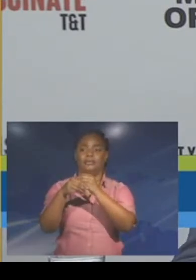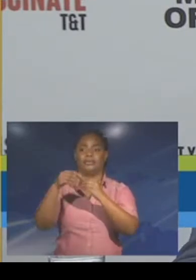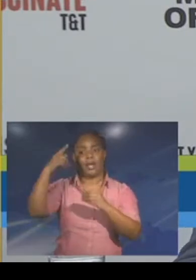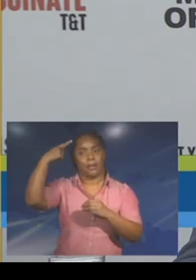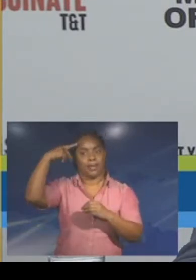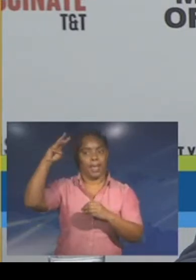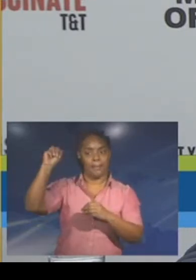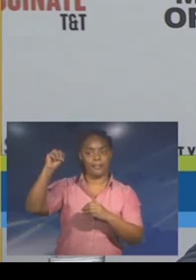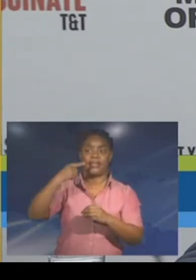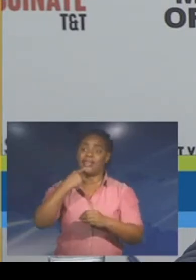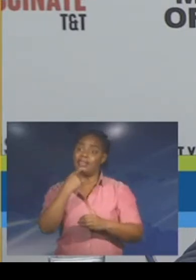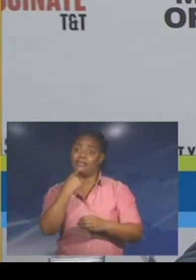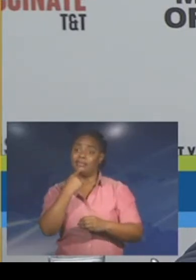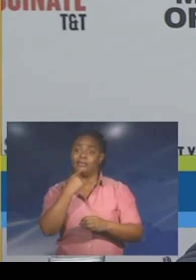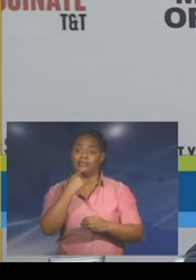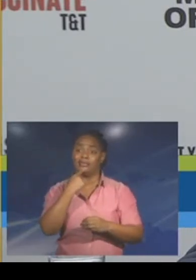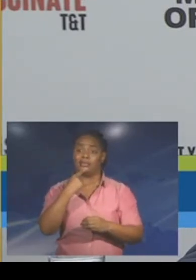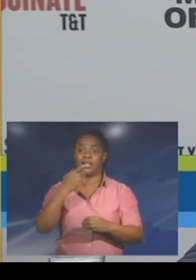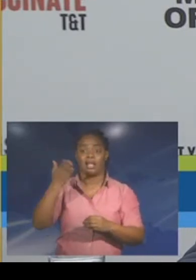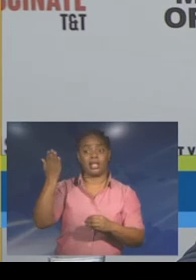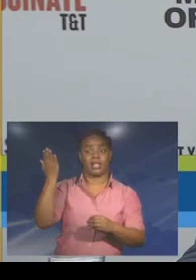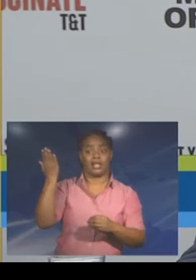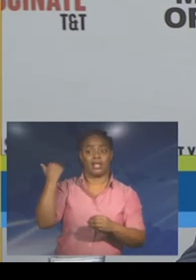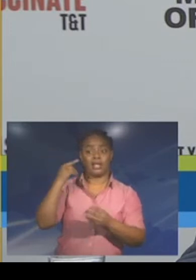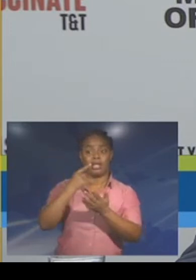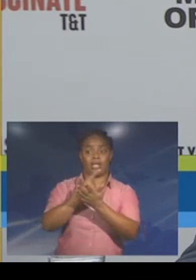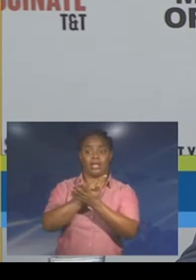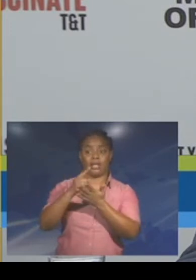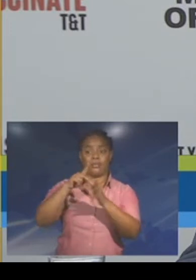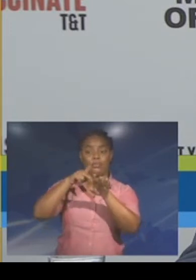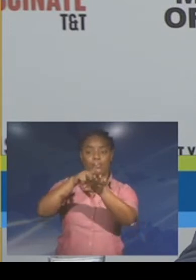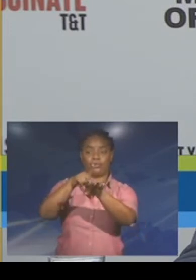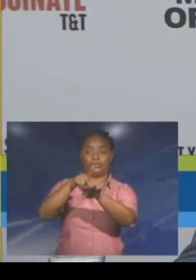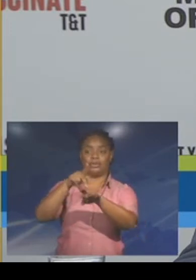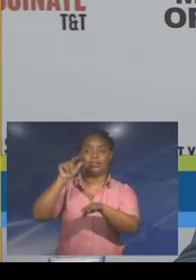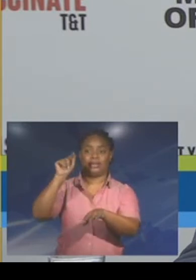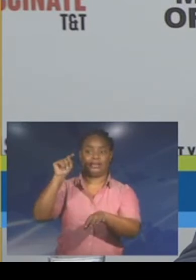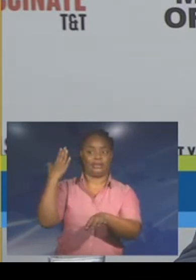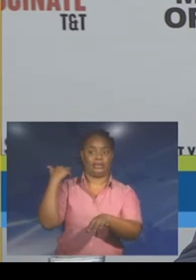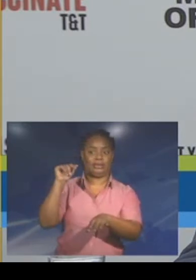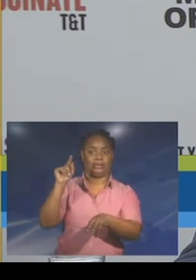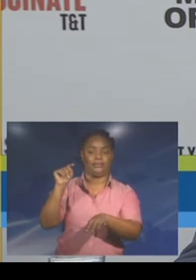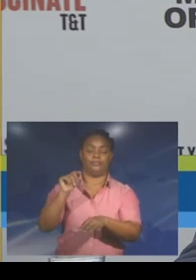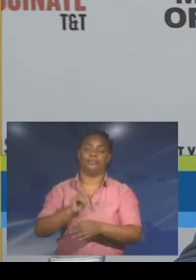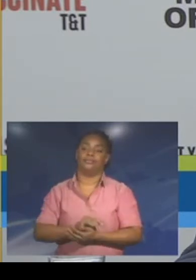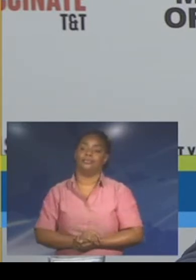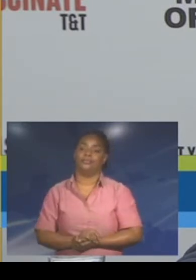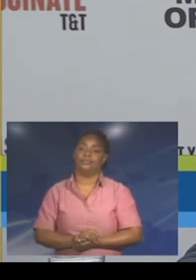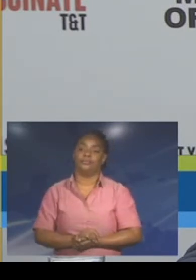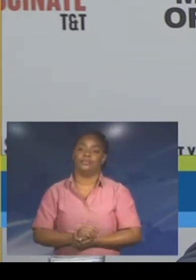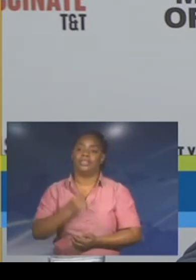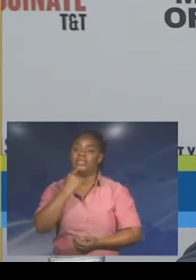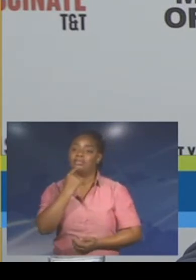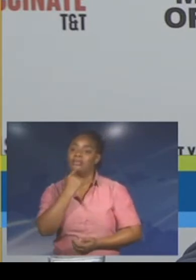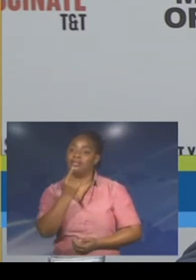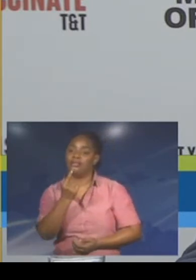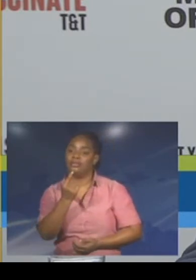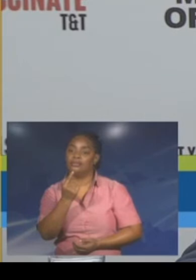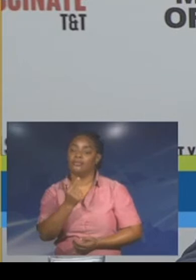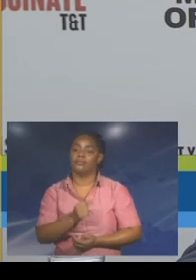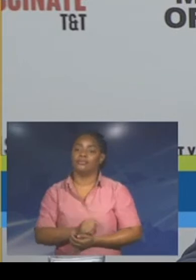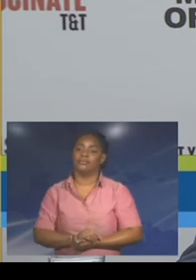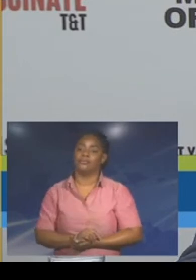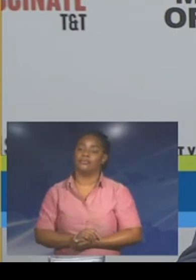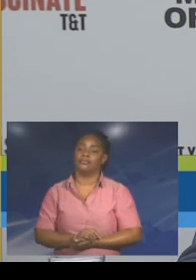statements at the press conference at Piarco Airport last Saturday, where he indicated that the